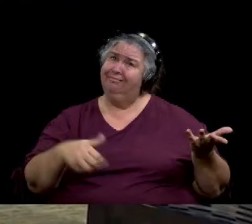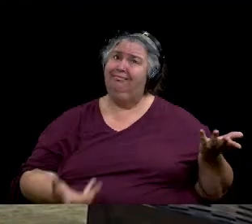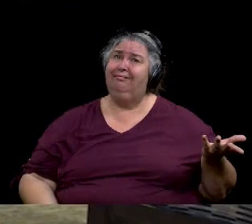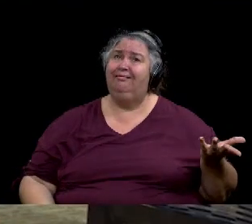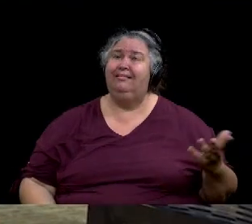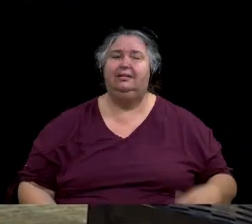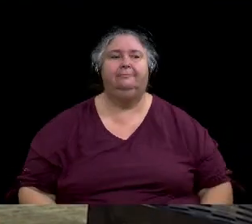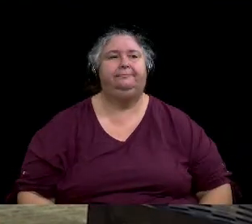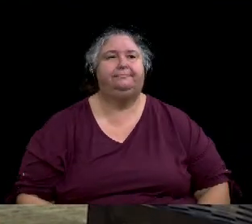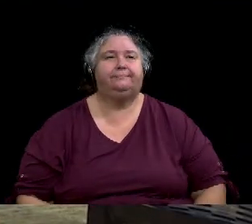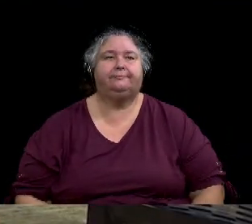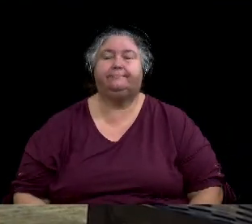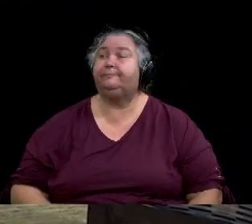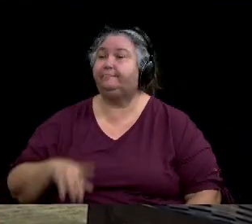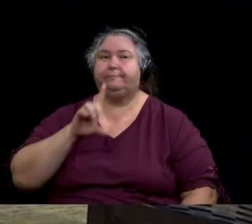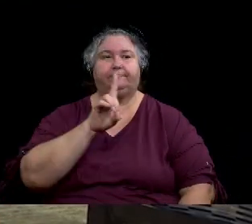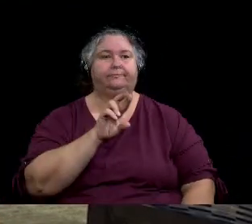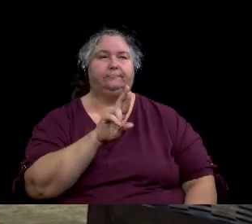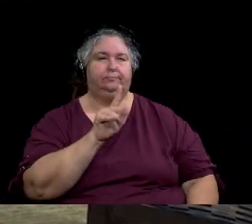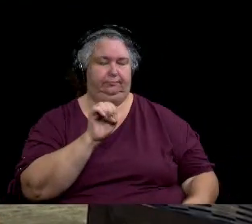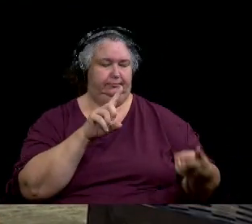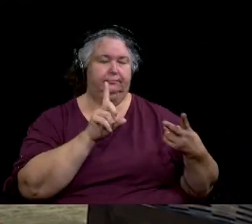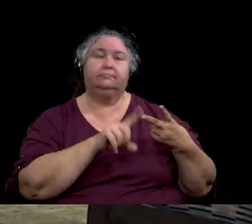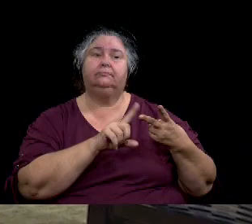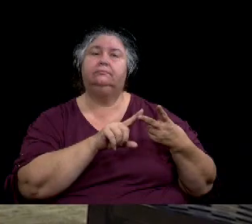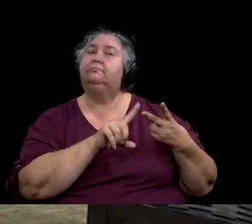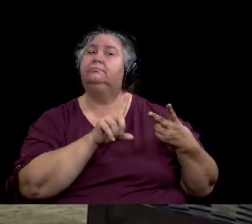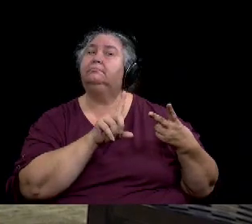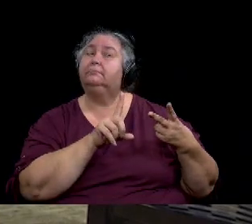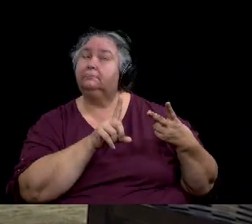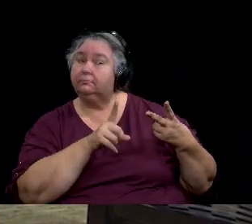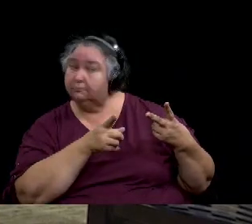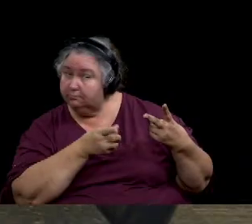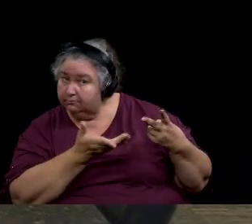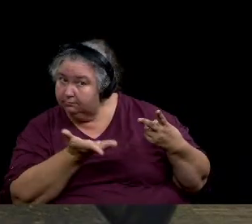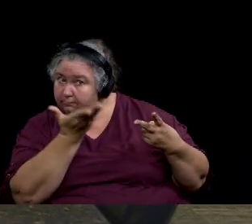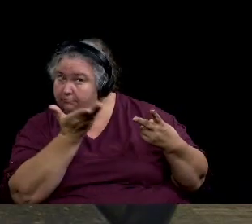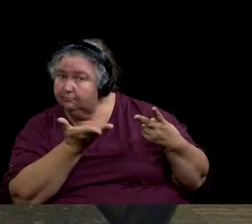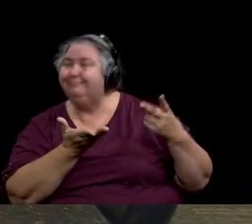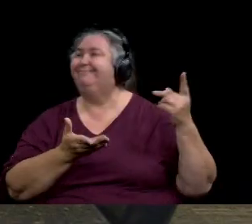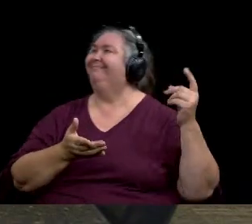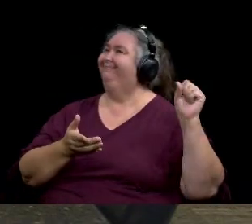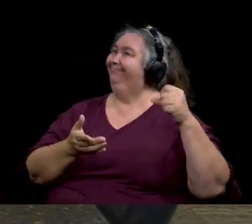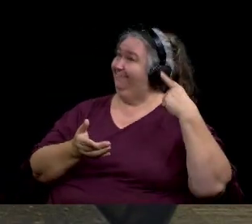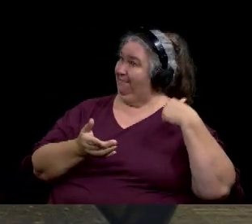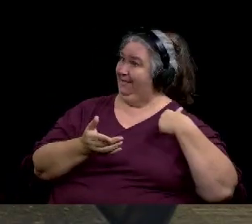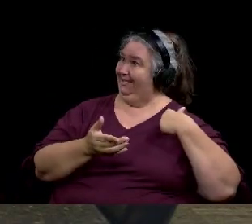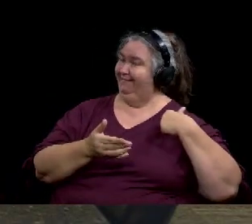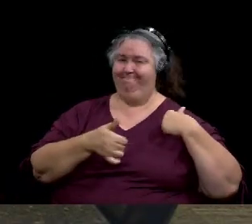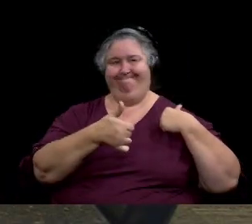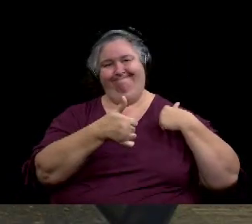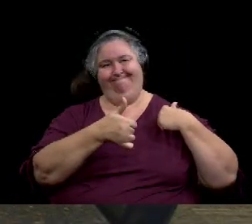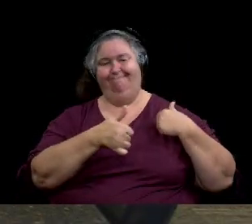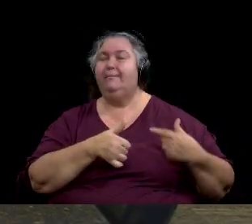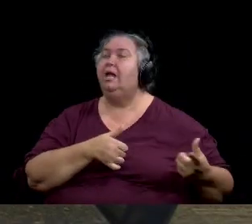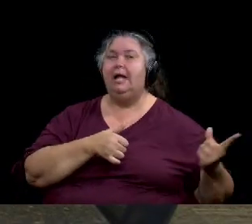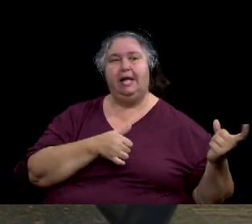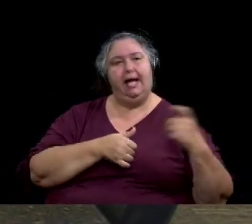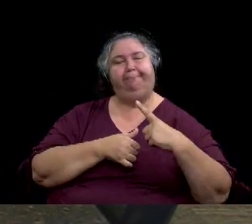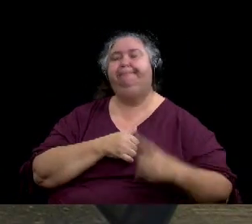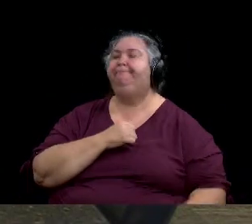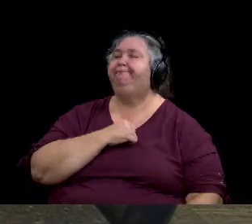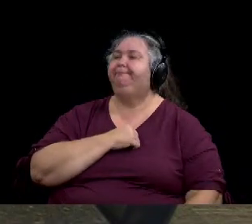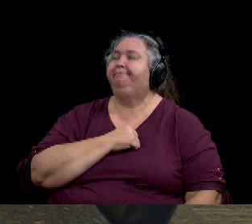Okay. Let's go to Drake Lawson with KWGX News 10. Drake, are you on the line? Yes, Larry, can you hear me okay? Sure do. Go ahead and ask your first